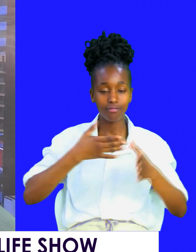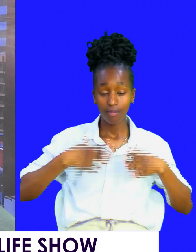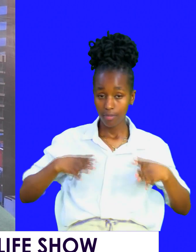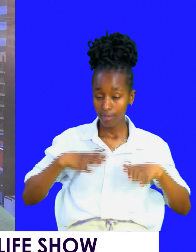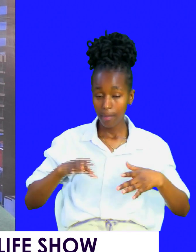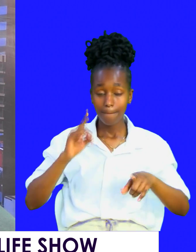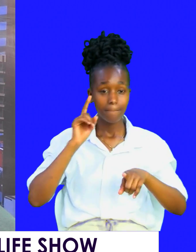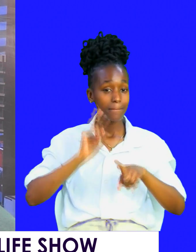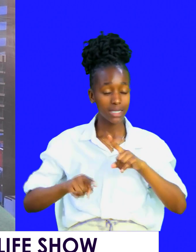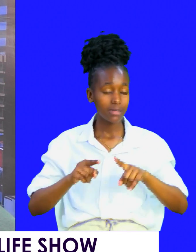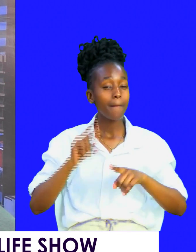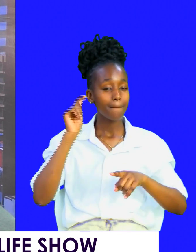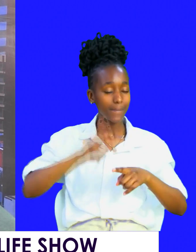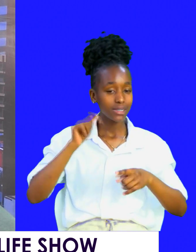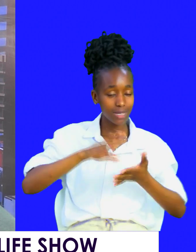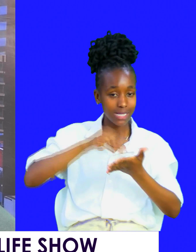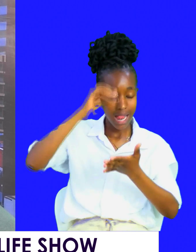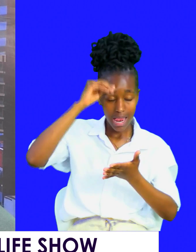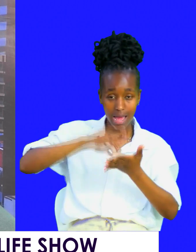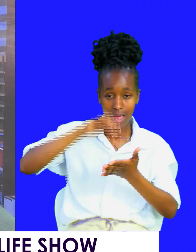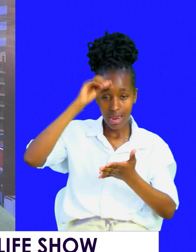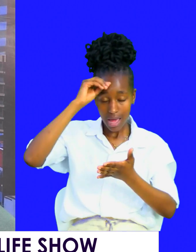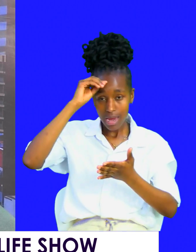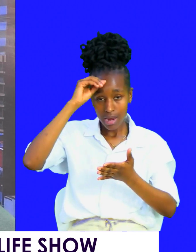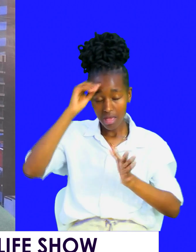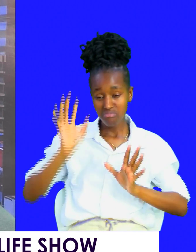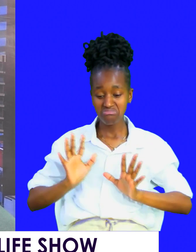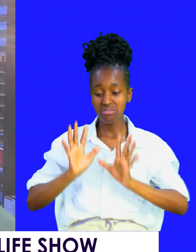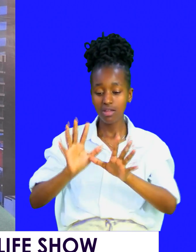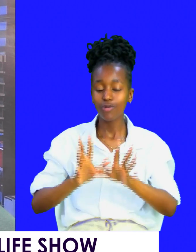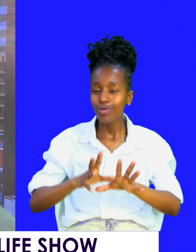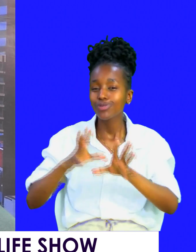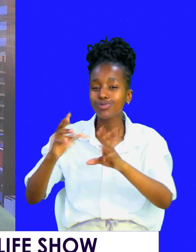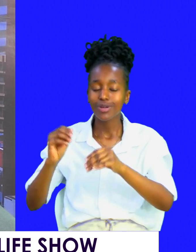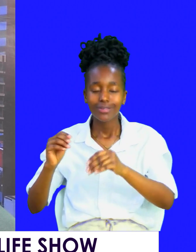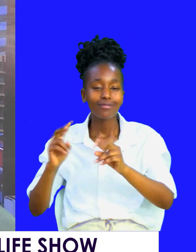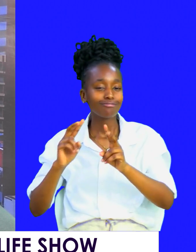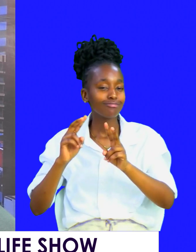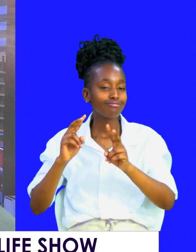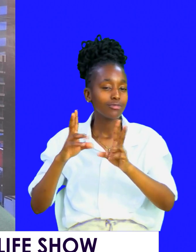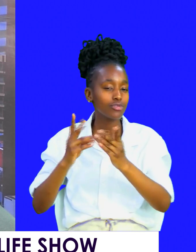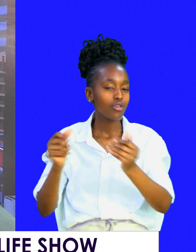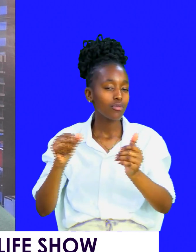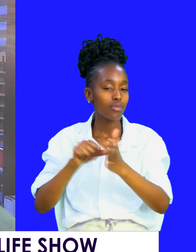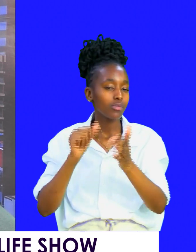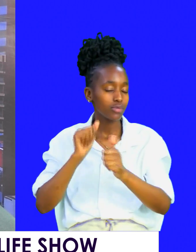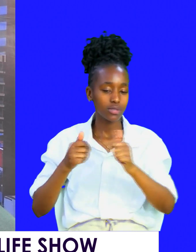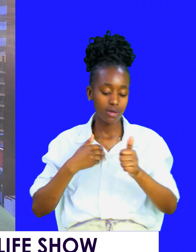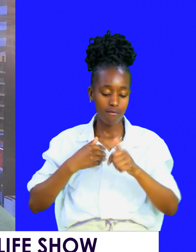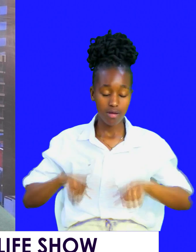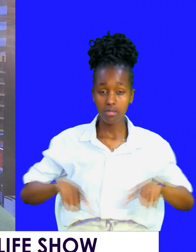an art. You need to learn the art of influence, the art of addressing the issues of life. Maybe you